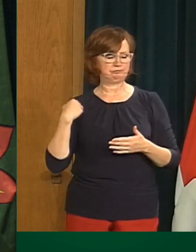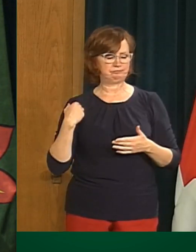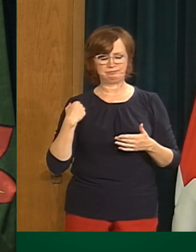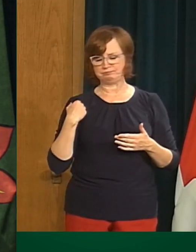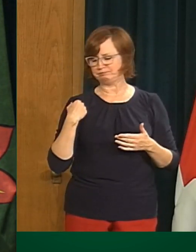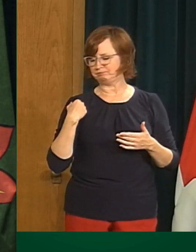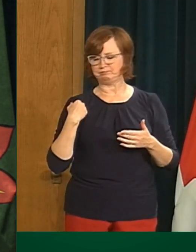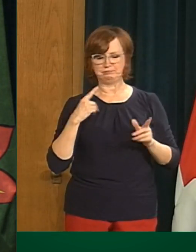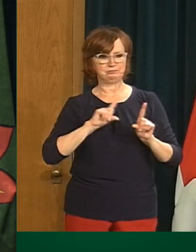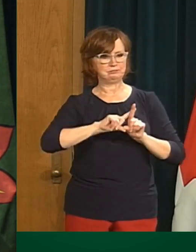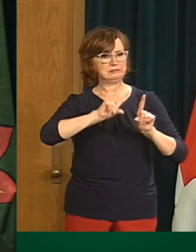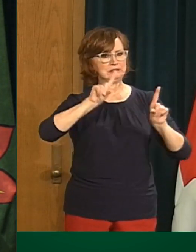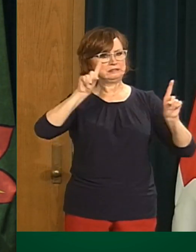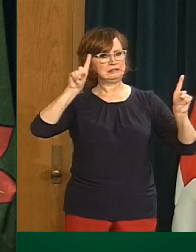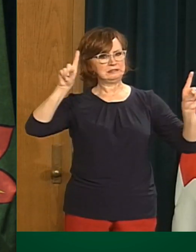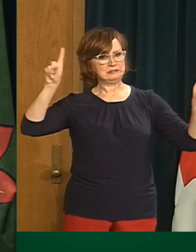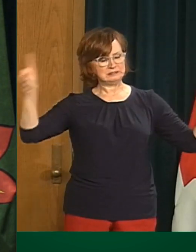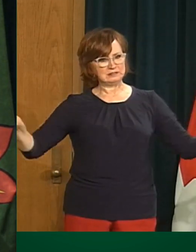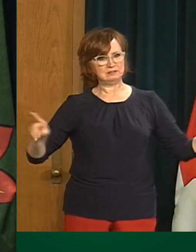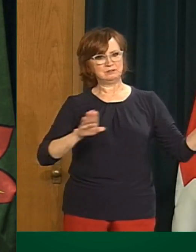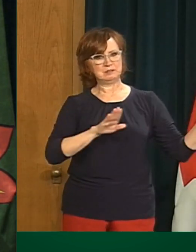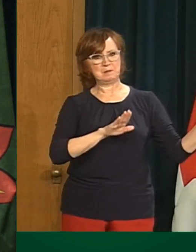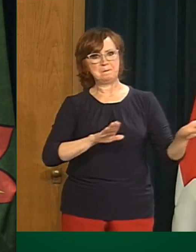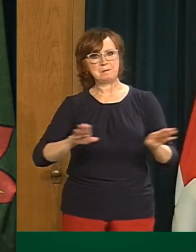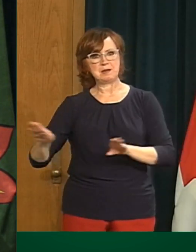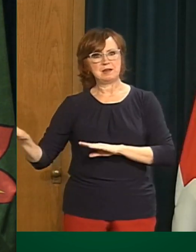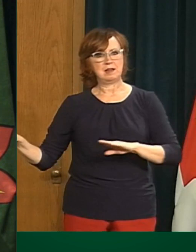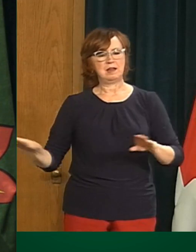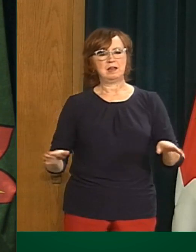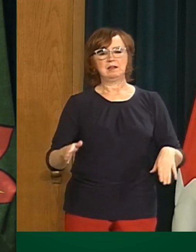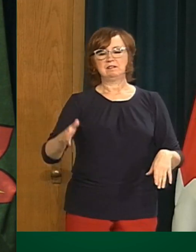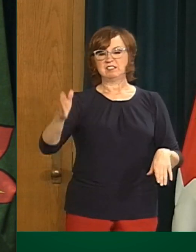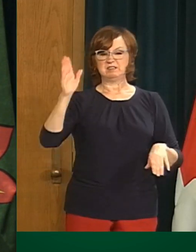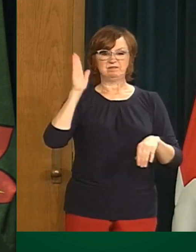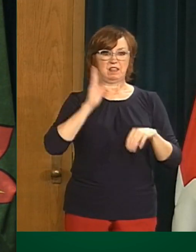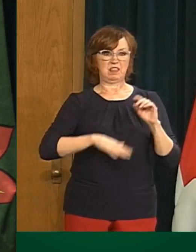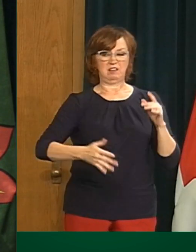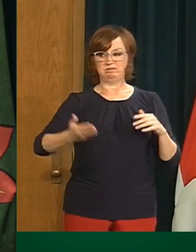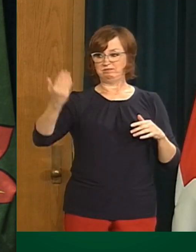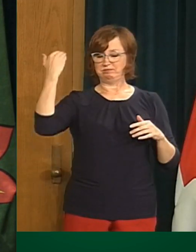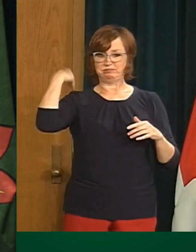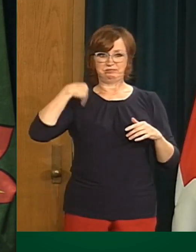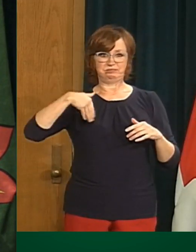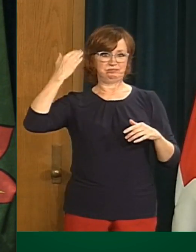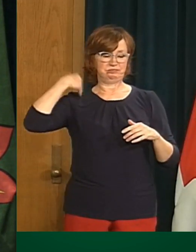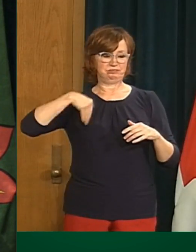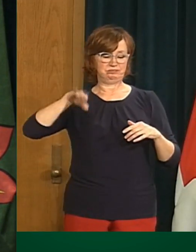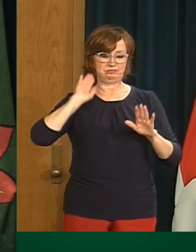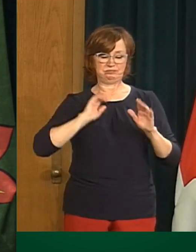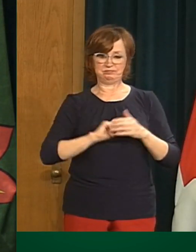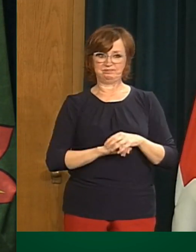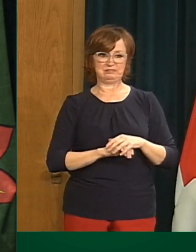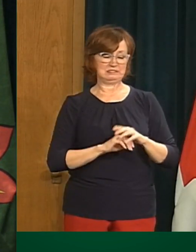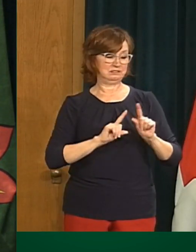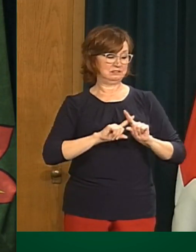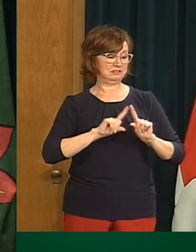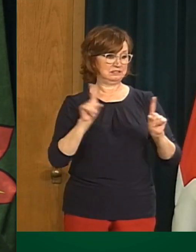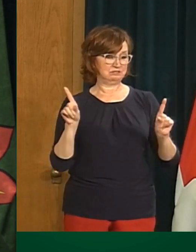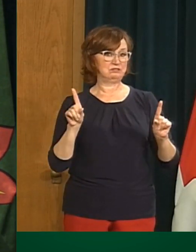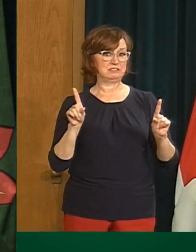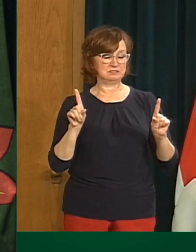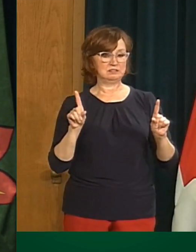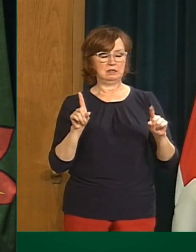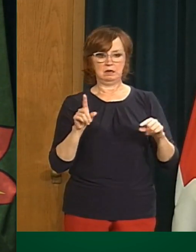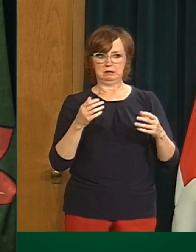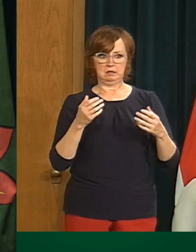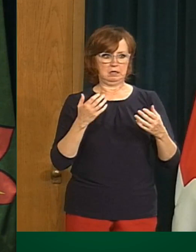understanding, respecting physical distancing and cleanliness, things of that nature. So there are legitimate questions that